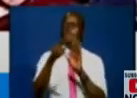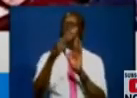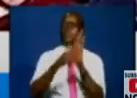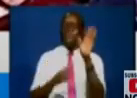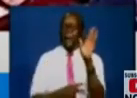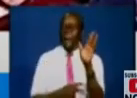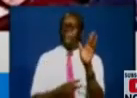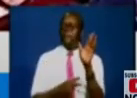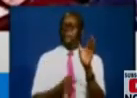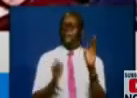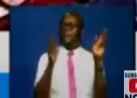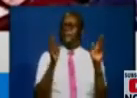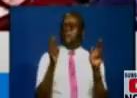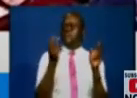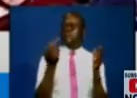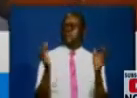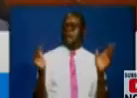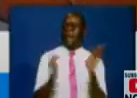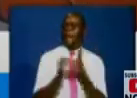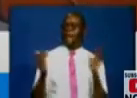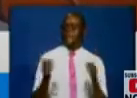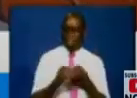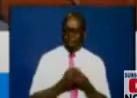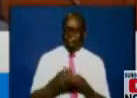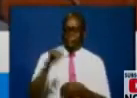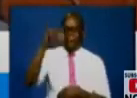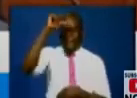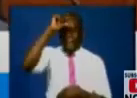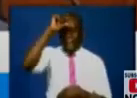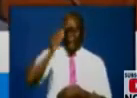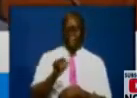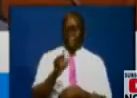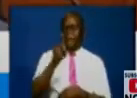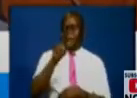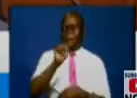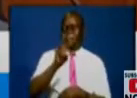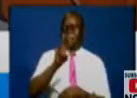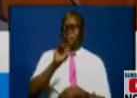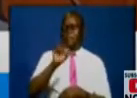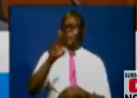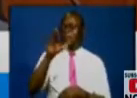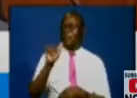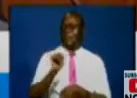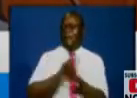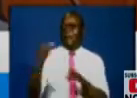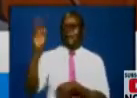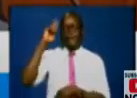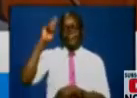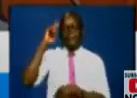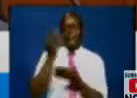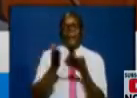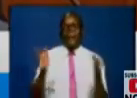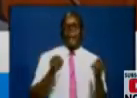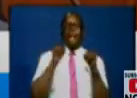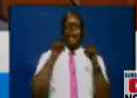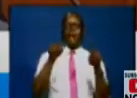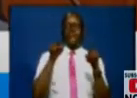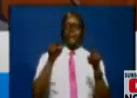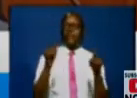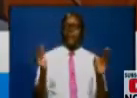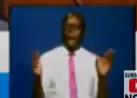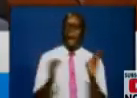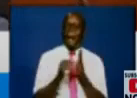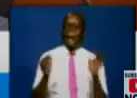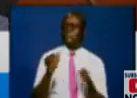charges against the governor. I do not recall any accusation against